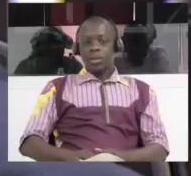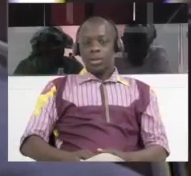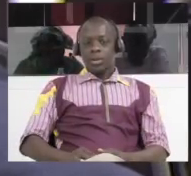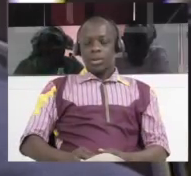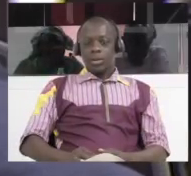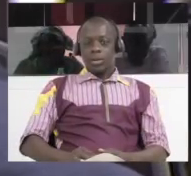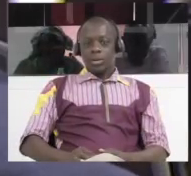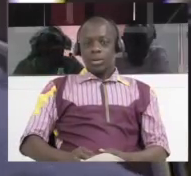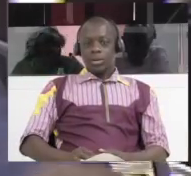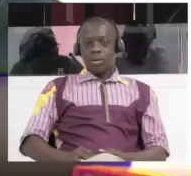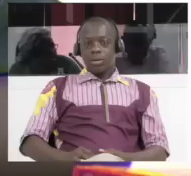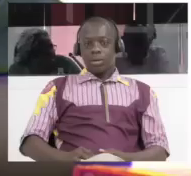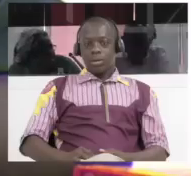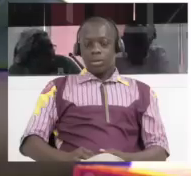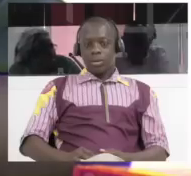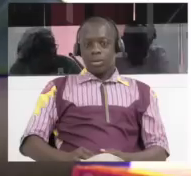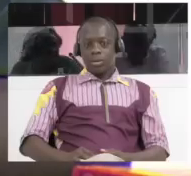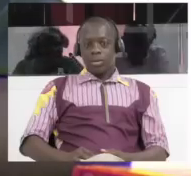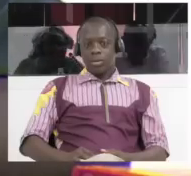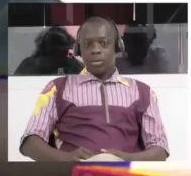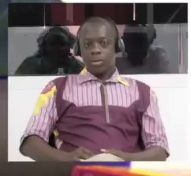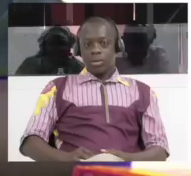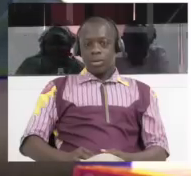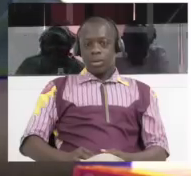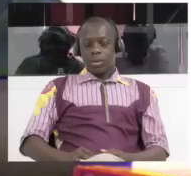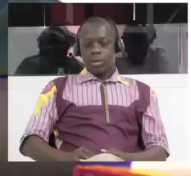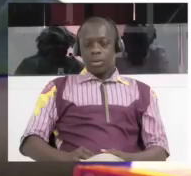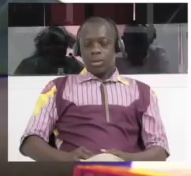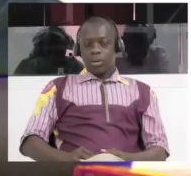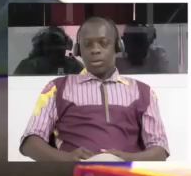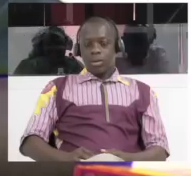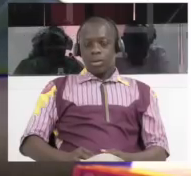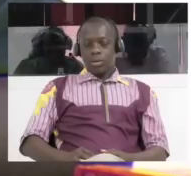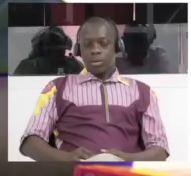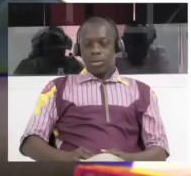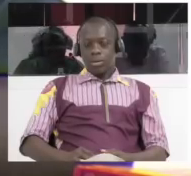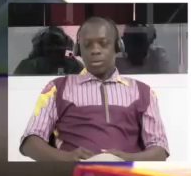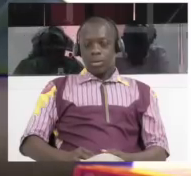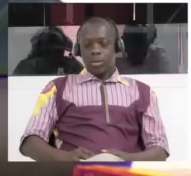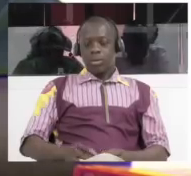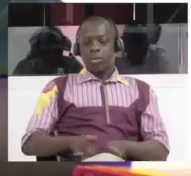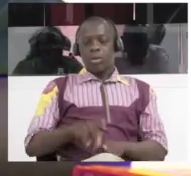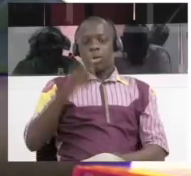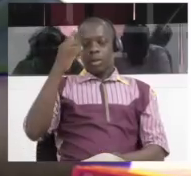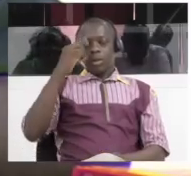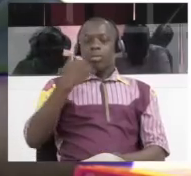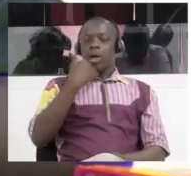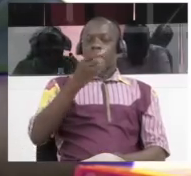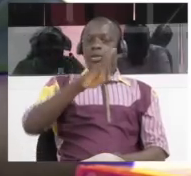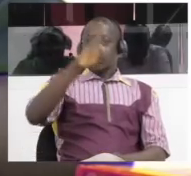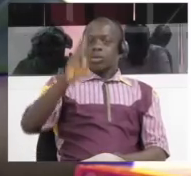I think that's what the imam said. Yes, certainly. I think he asked three questions. Yeah, and I was going to that bit.